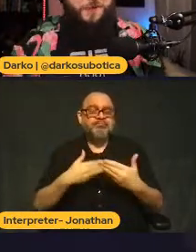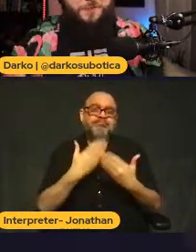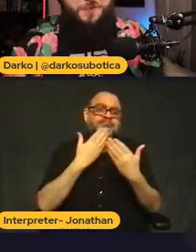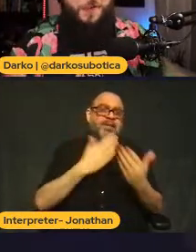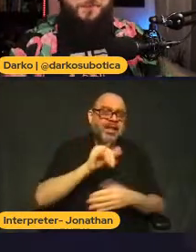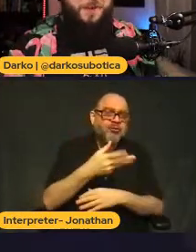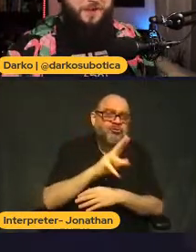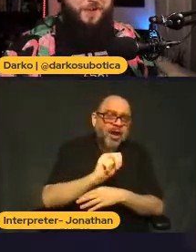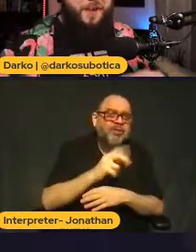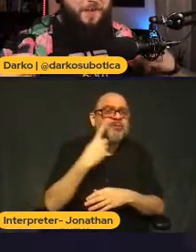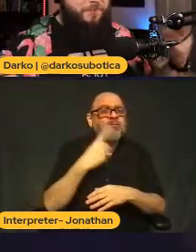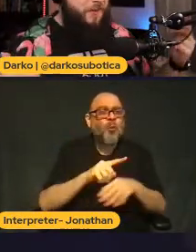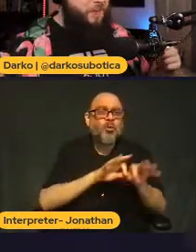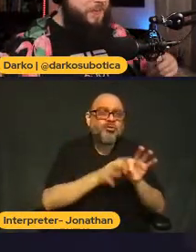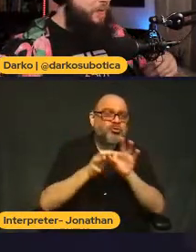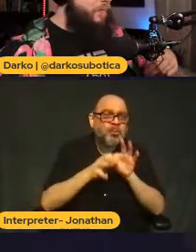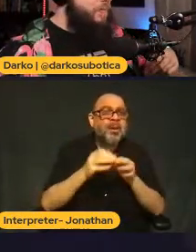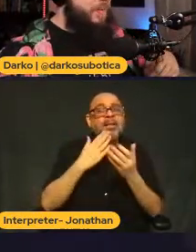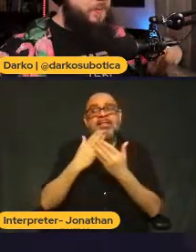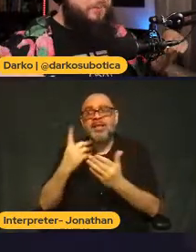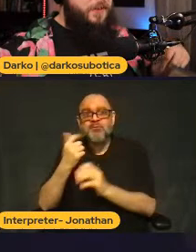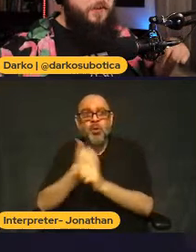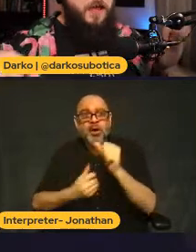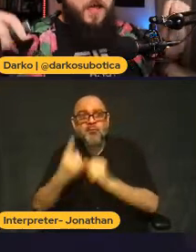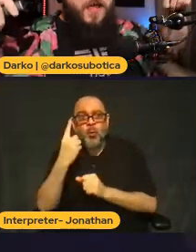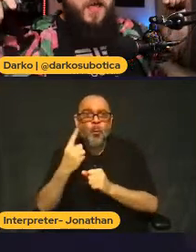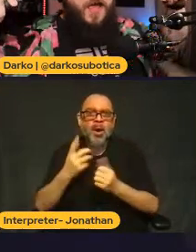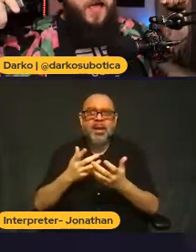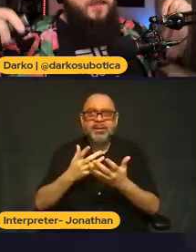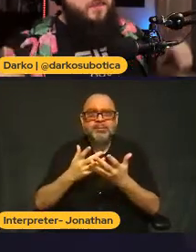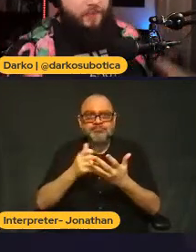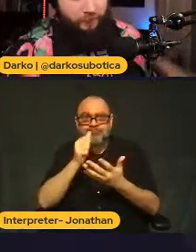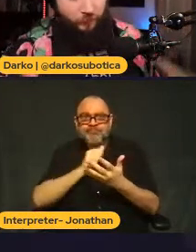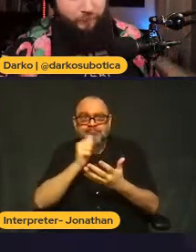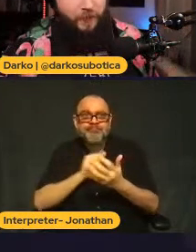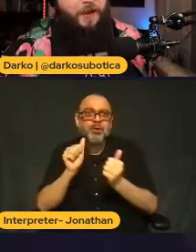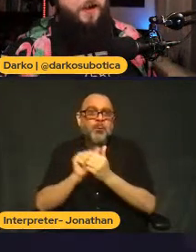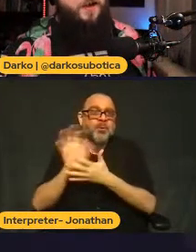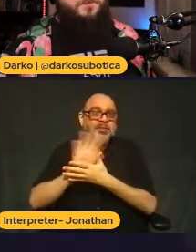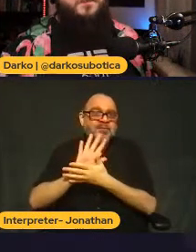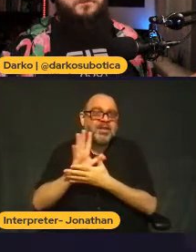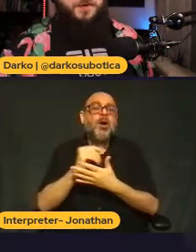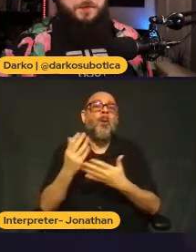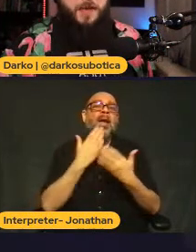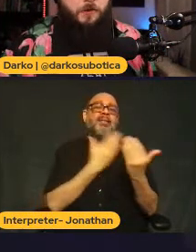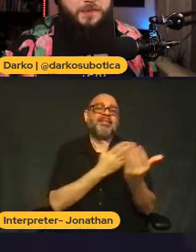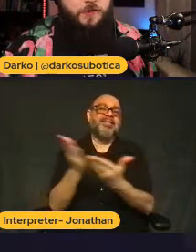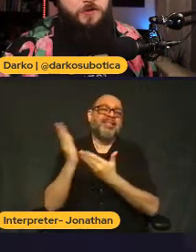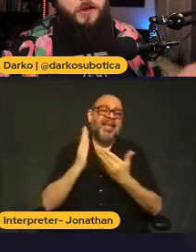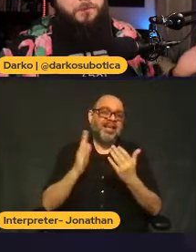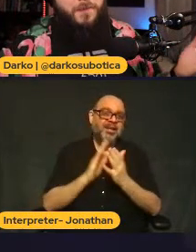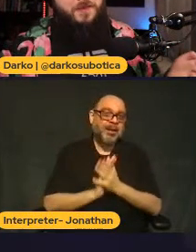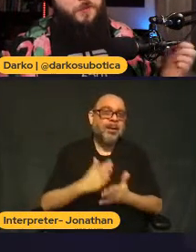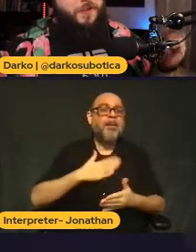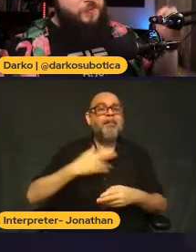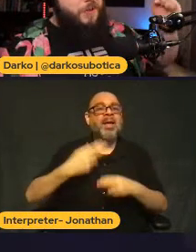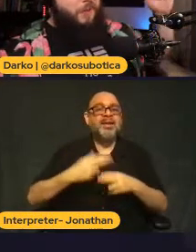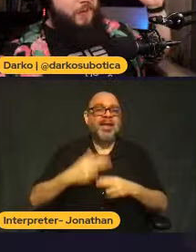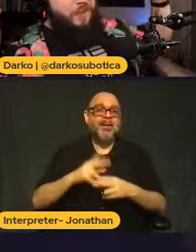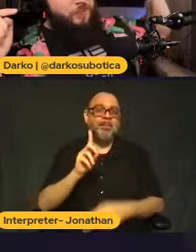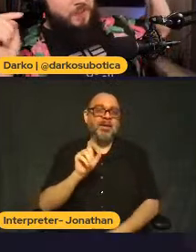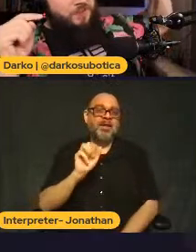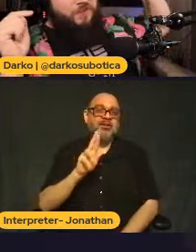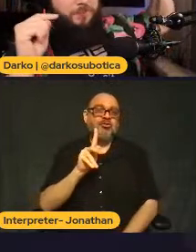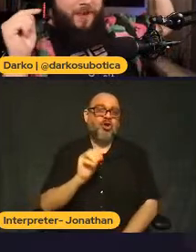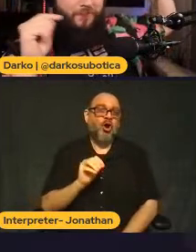Thank you very much to everybody here bearing with the problems with the video. And thank you. My name has been Darko Mesaroš. Matthew, can you share the